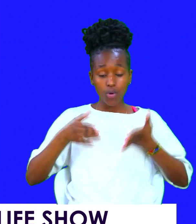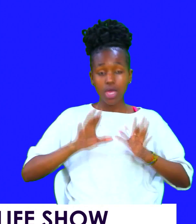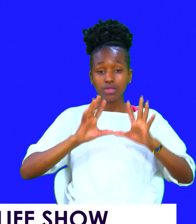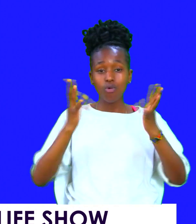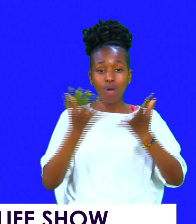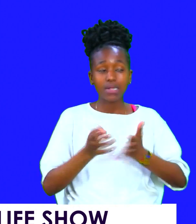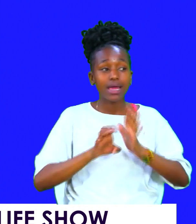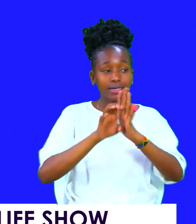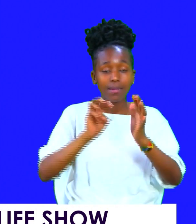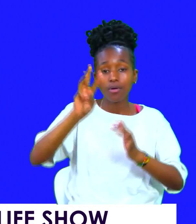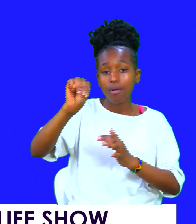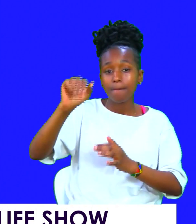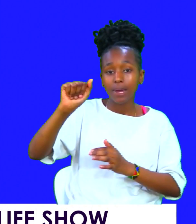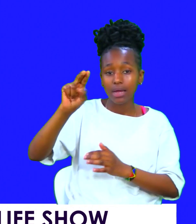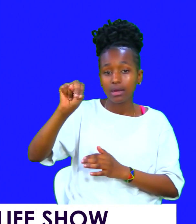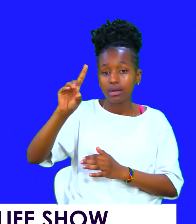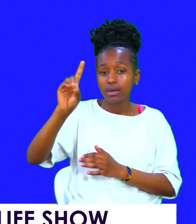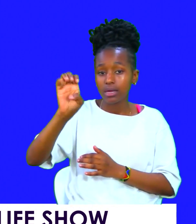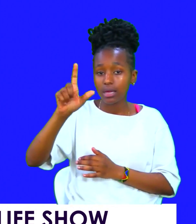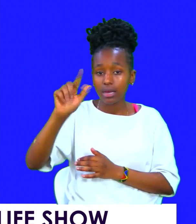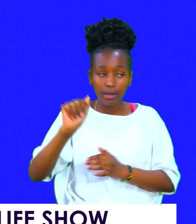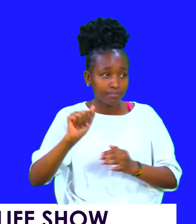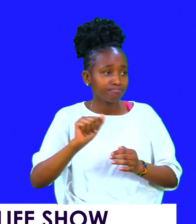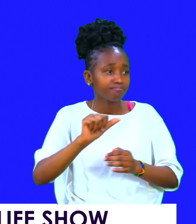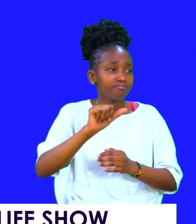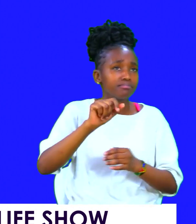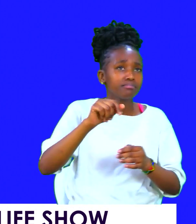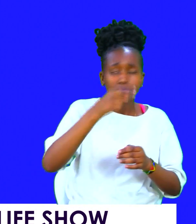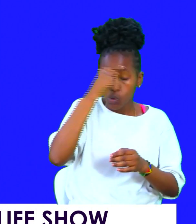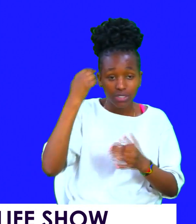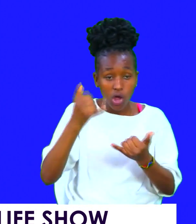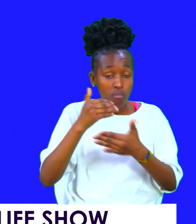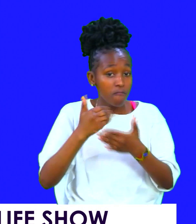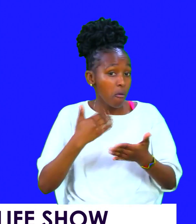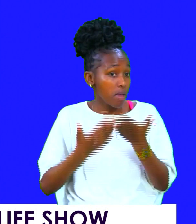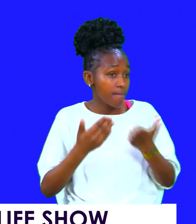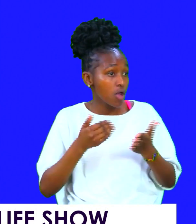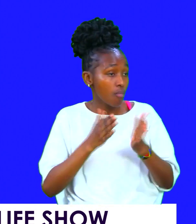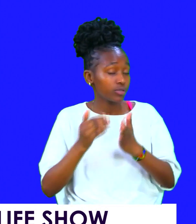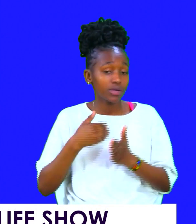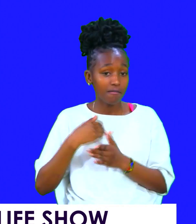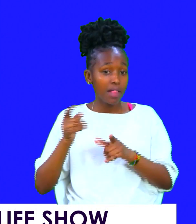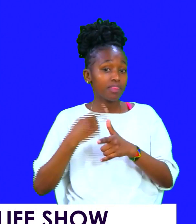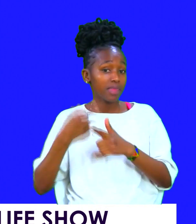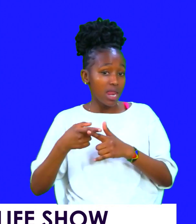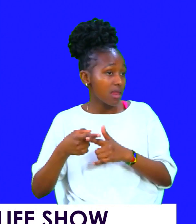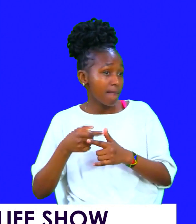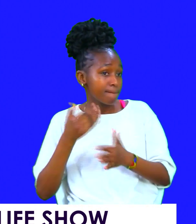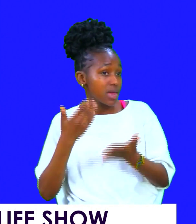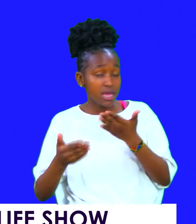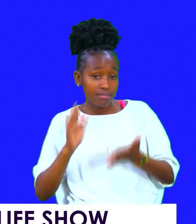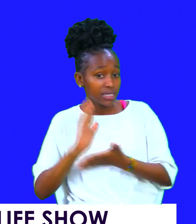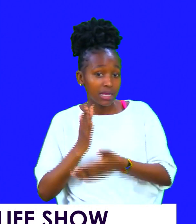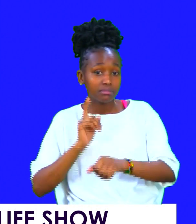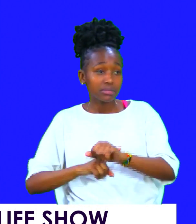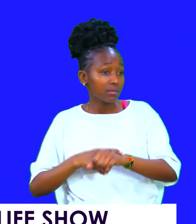They had their own shortfalls. They missed it in one area. But there are places where they got it right, and we can